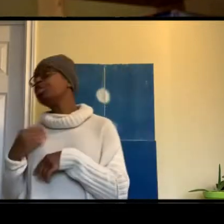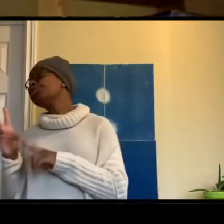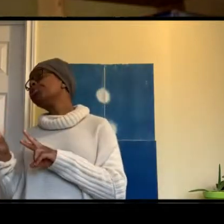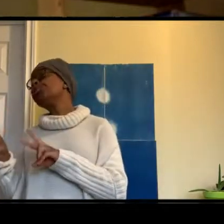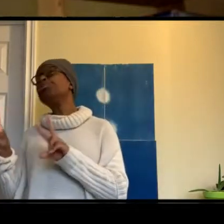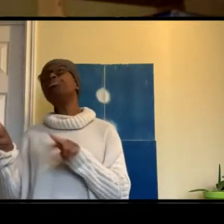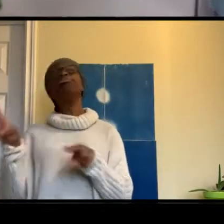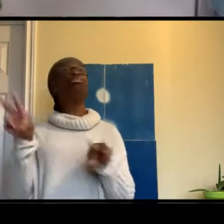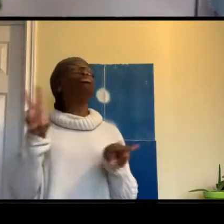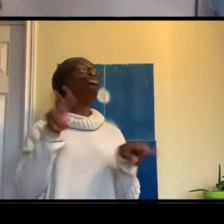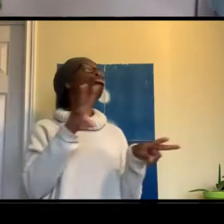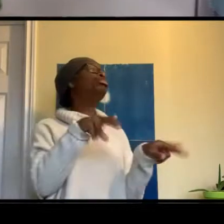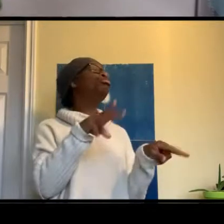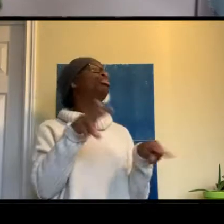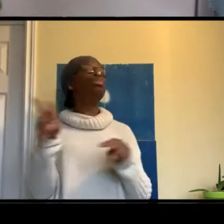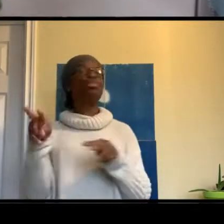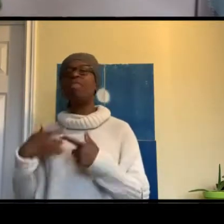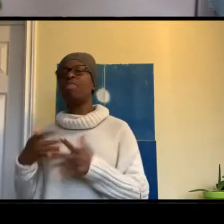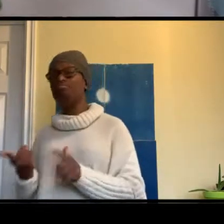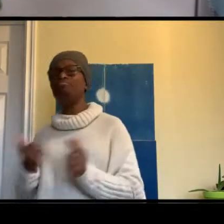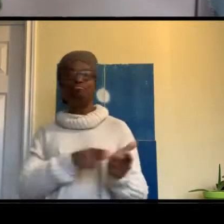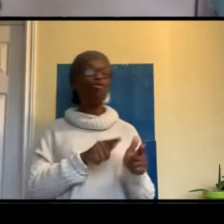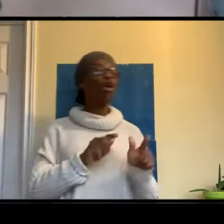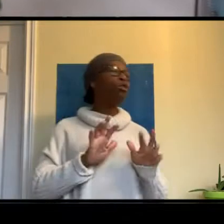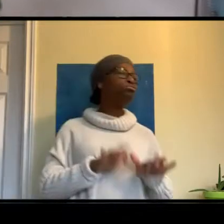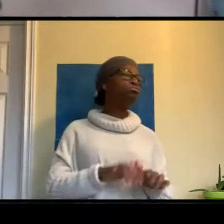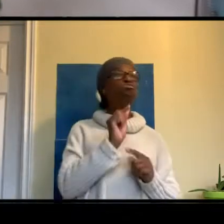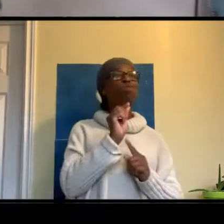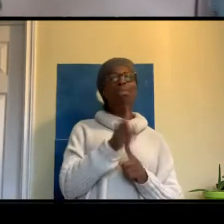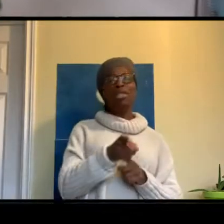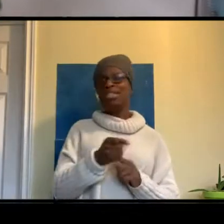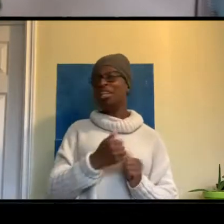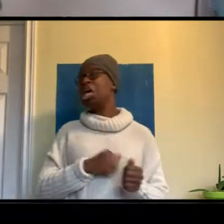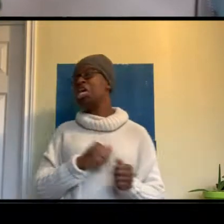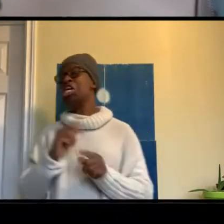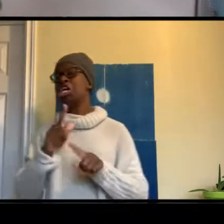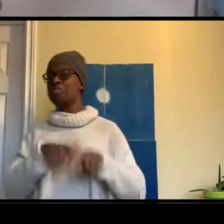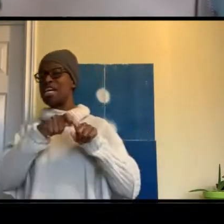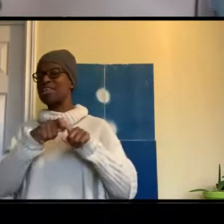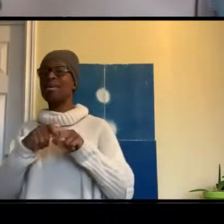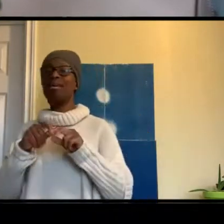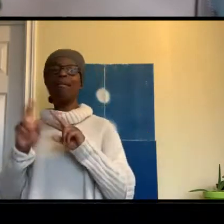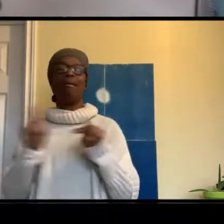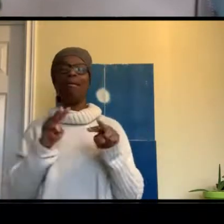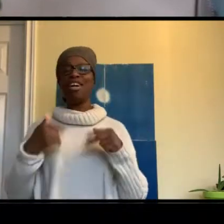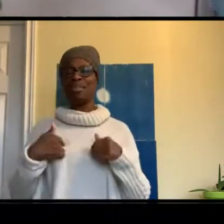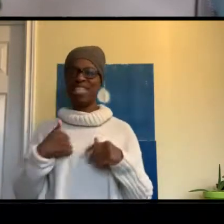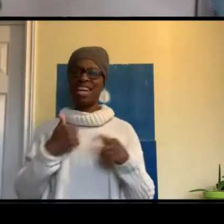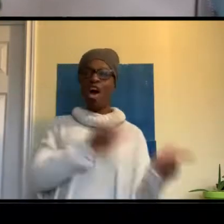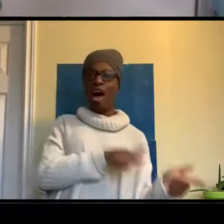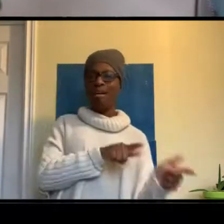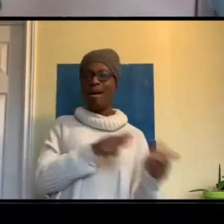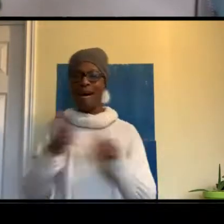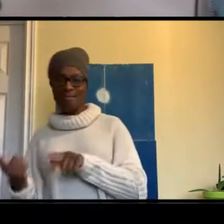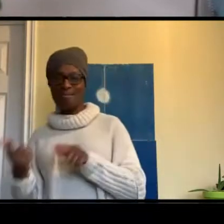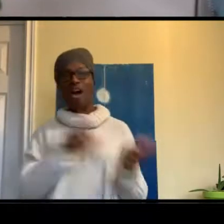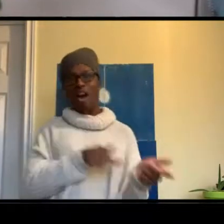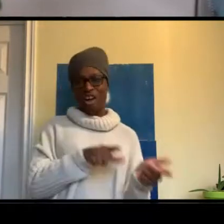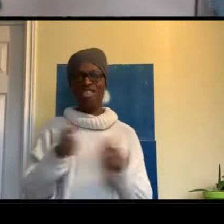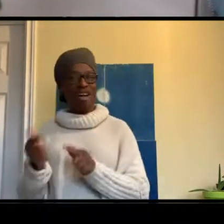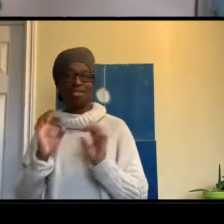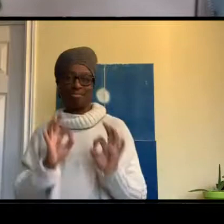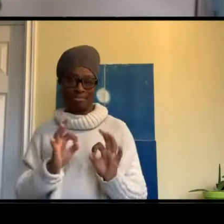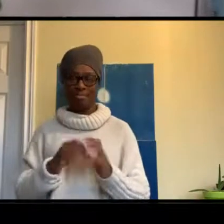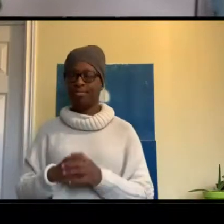to other artists that are in the same like boat as you, that are writing, going through the same writing process as well, just like having that camaraderie